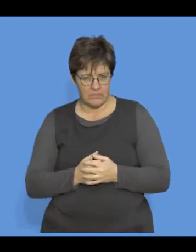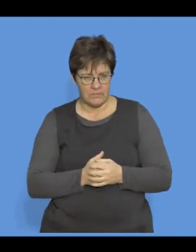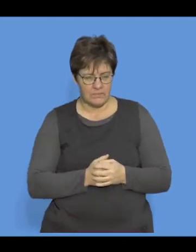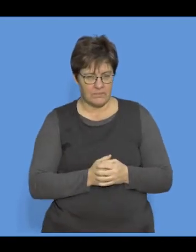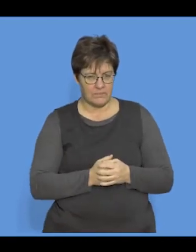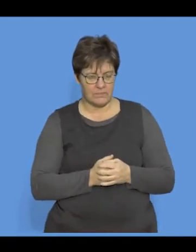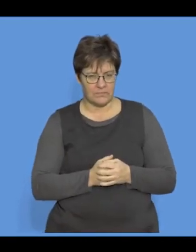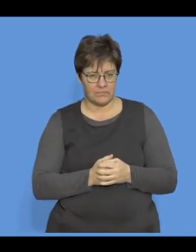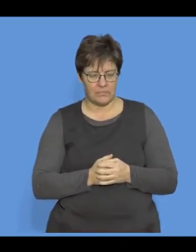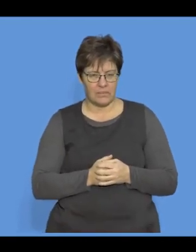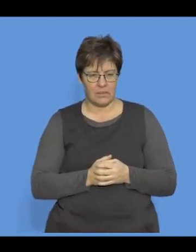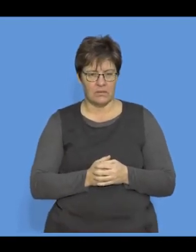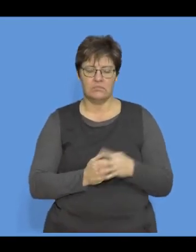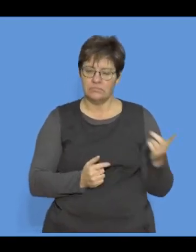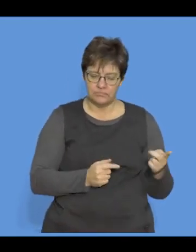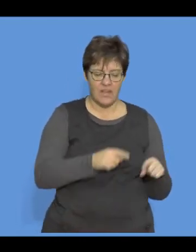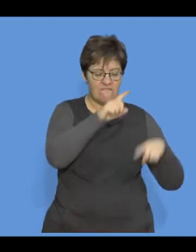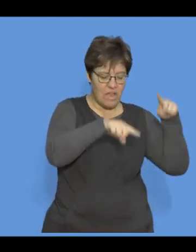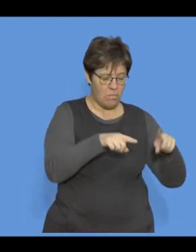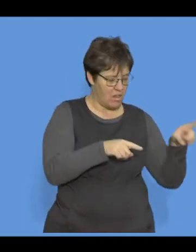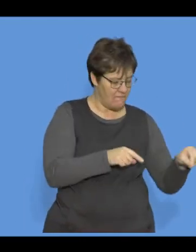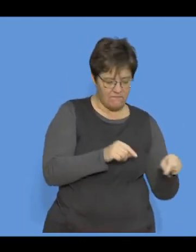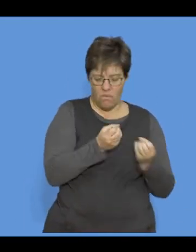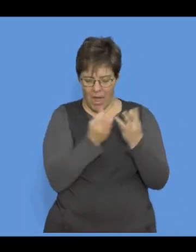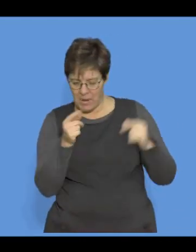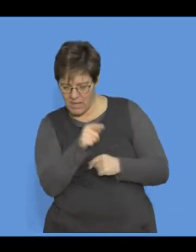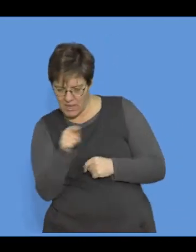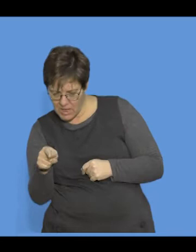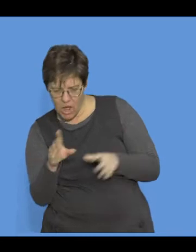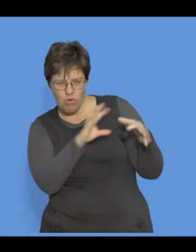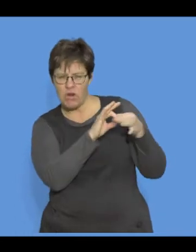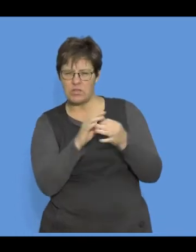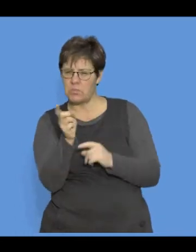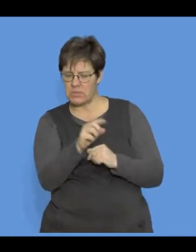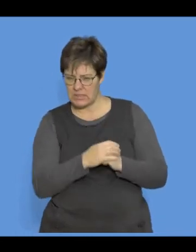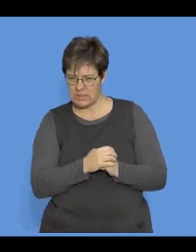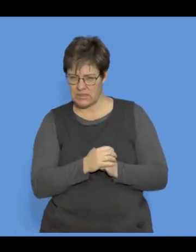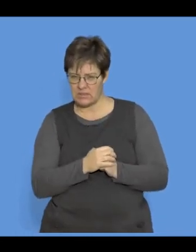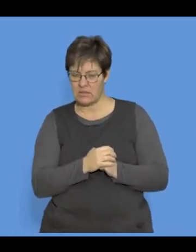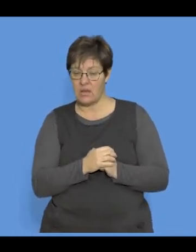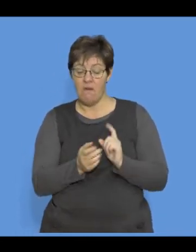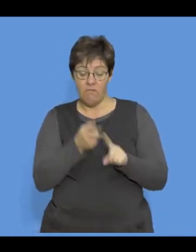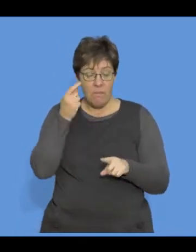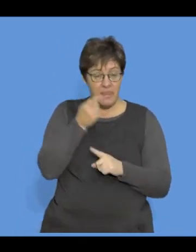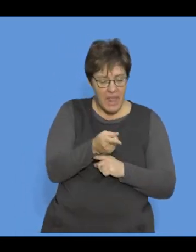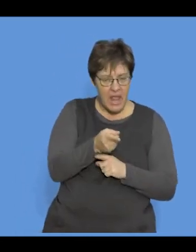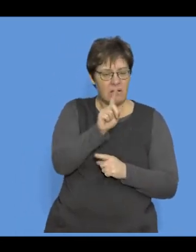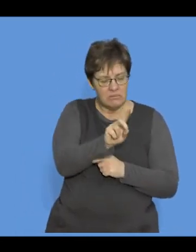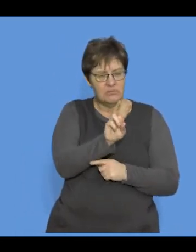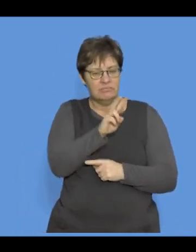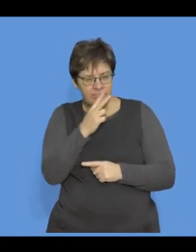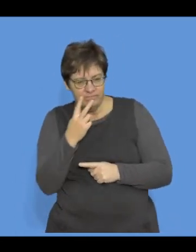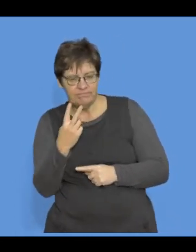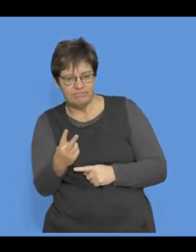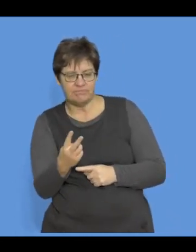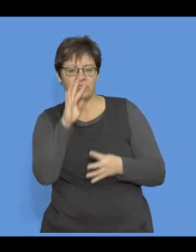that exist between variables or quantities. And out of that, relationships translate into